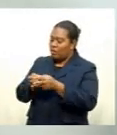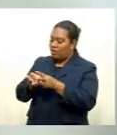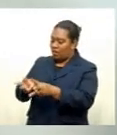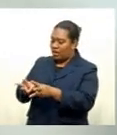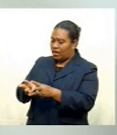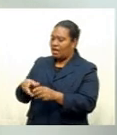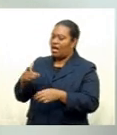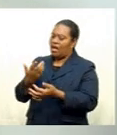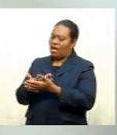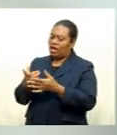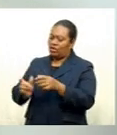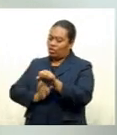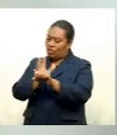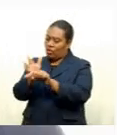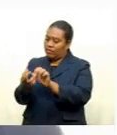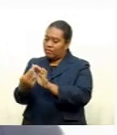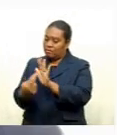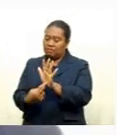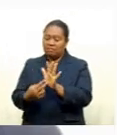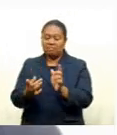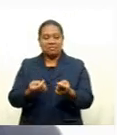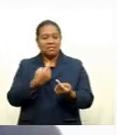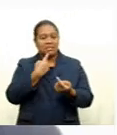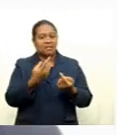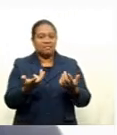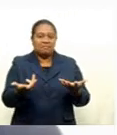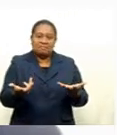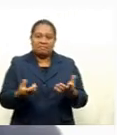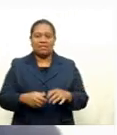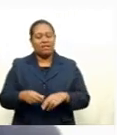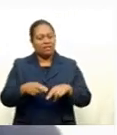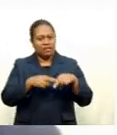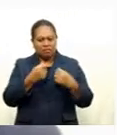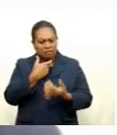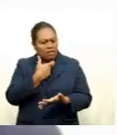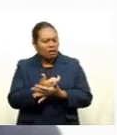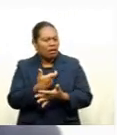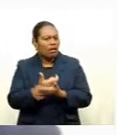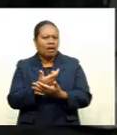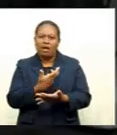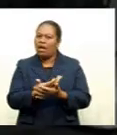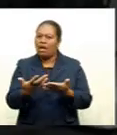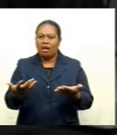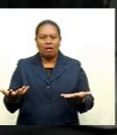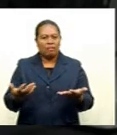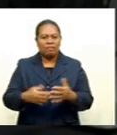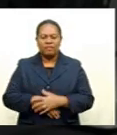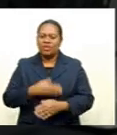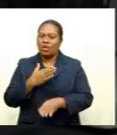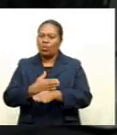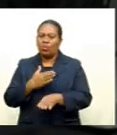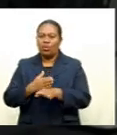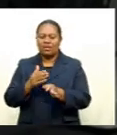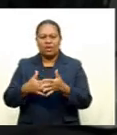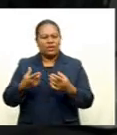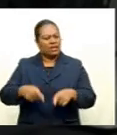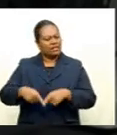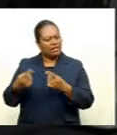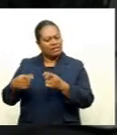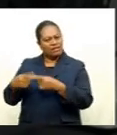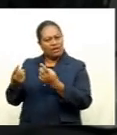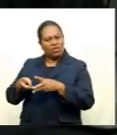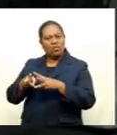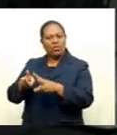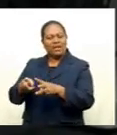to the current COVID-19 outbreak? Our whole team has been really impressed. Like it's work. There's so many different aspects to